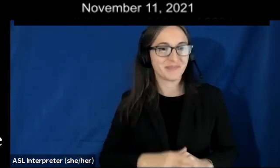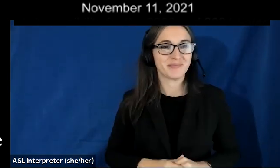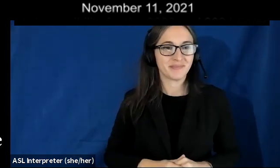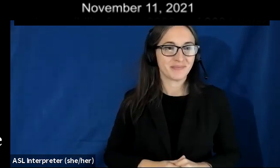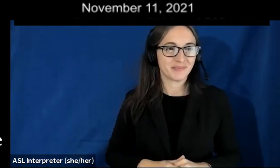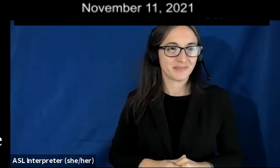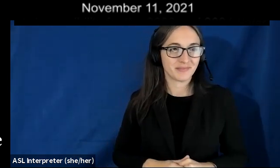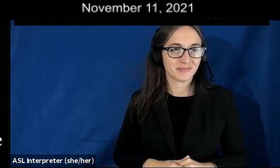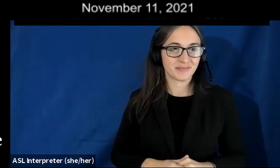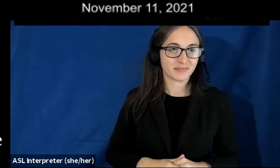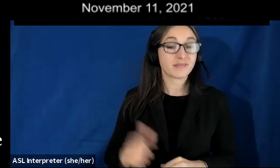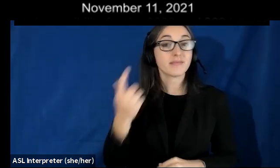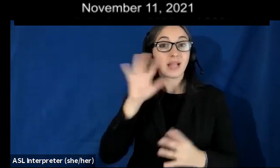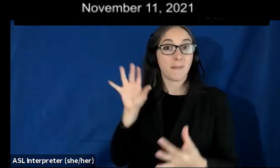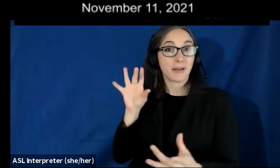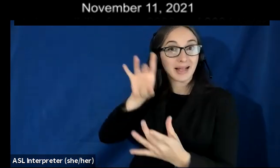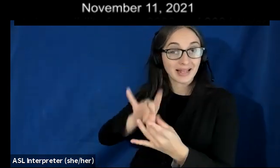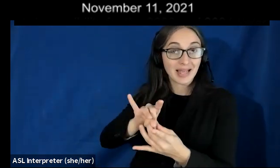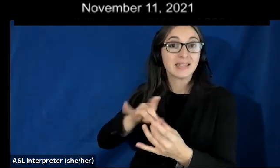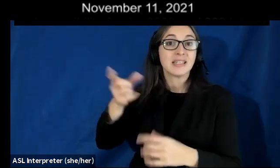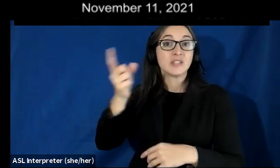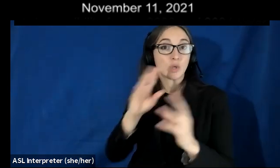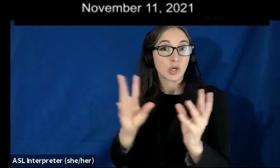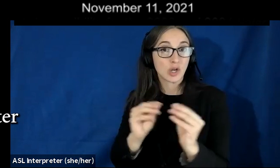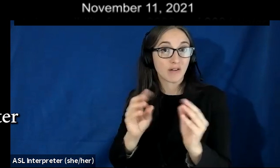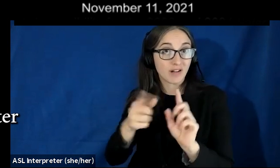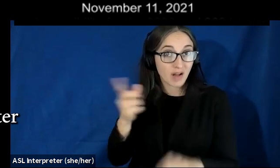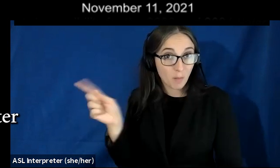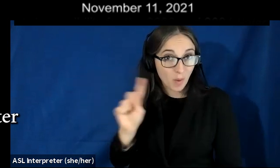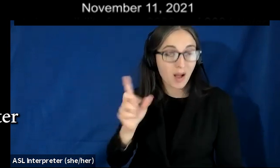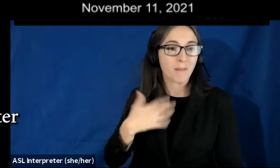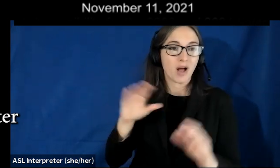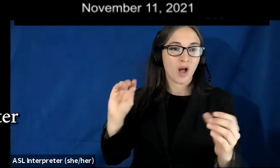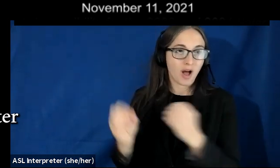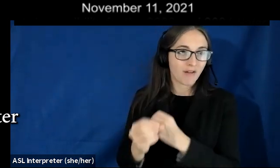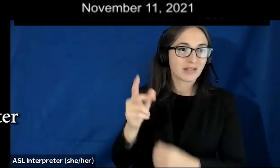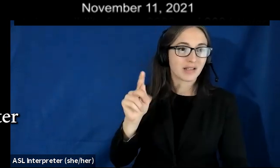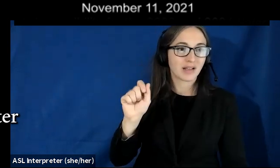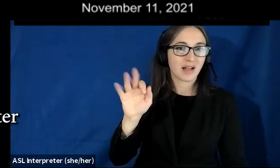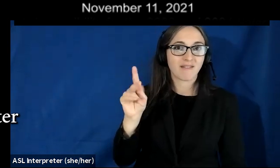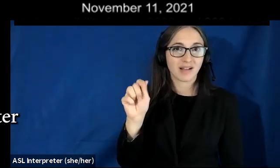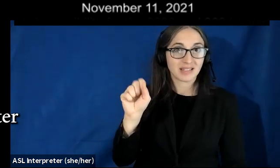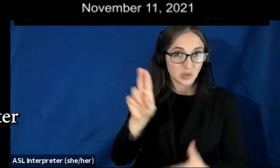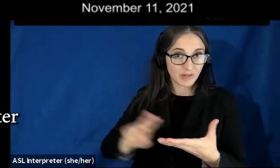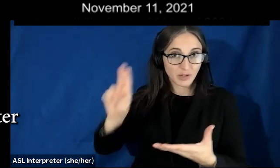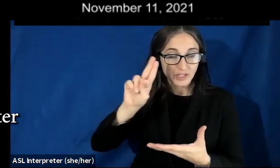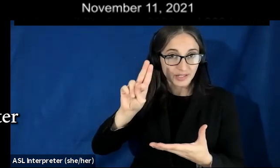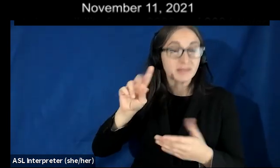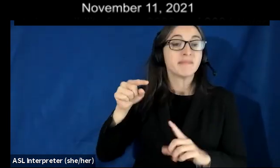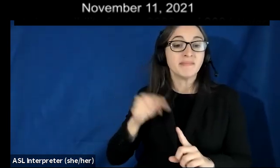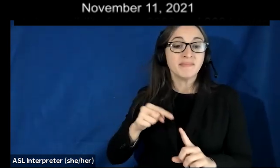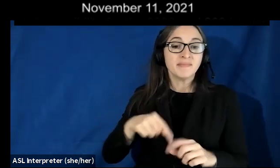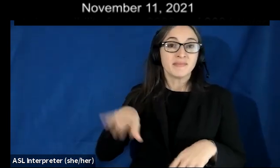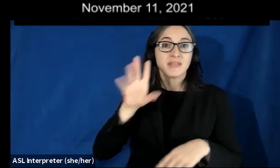to the conference from my office at Kafkas University. I am the director of Research Center on Chaotic